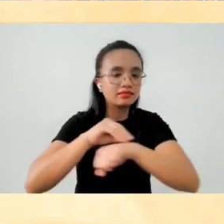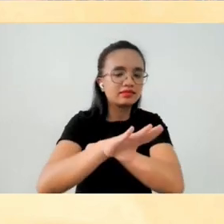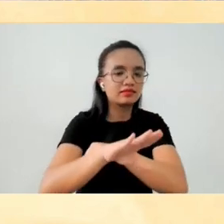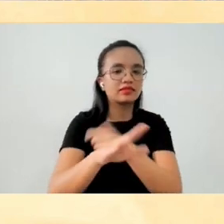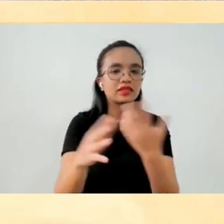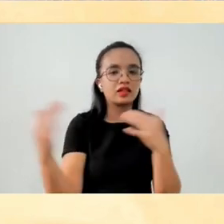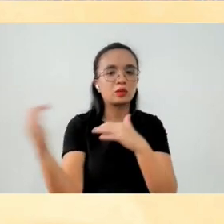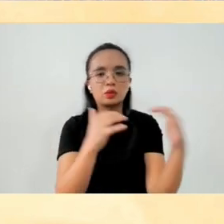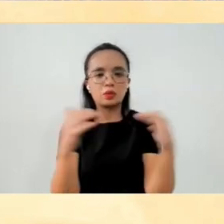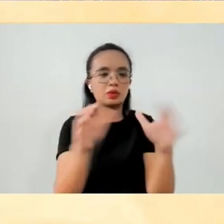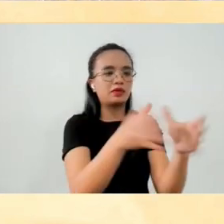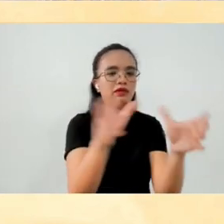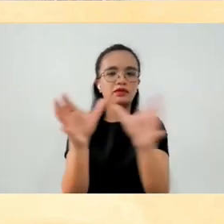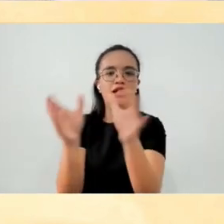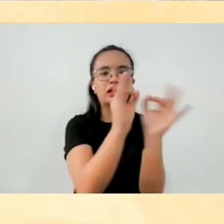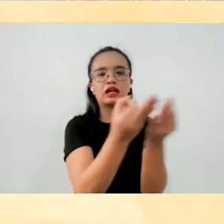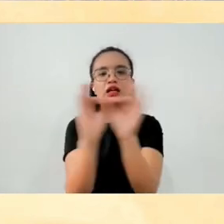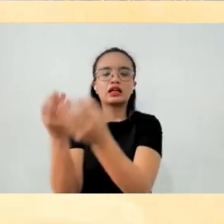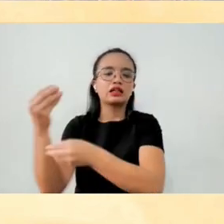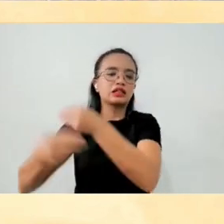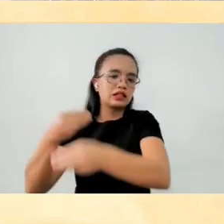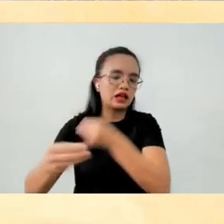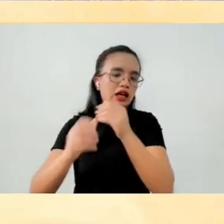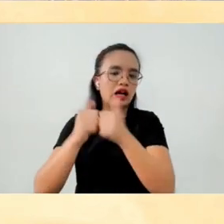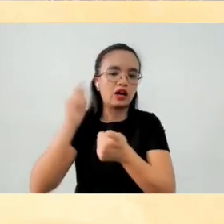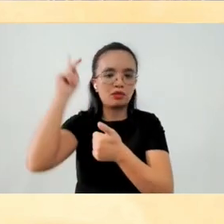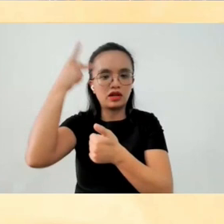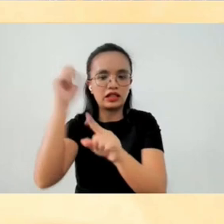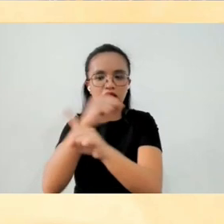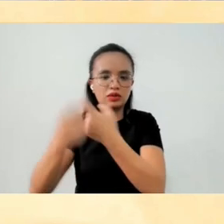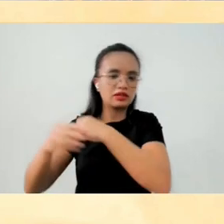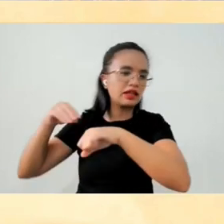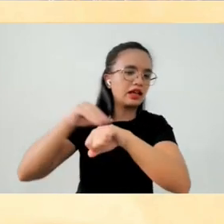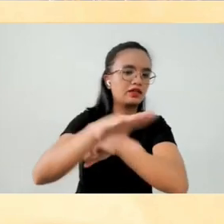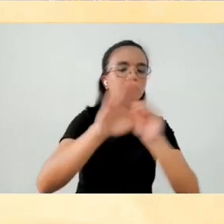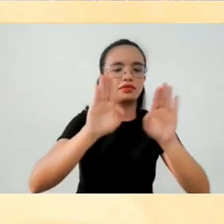war, how political situation also impact the children, and